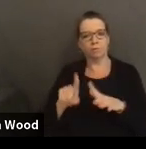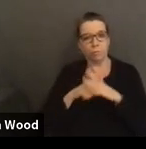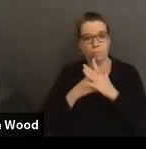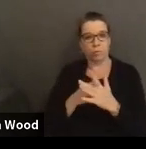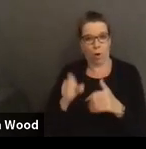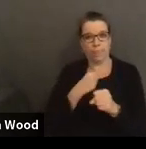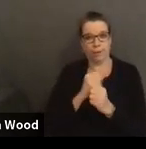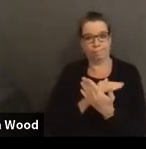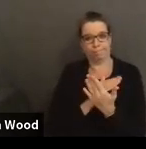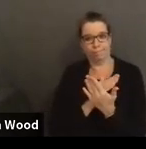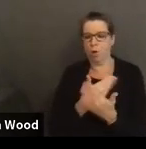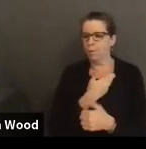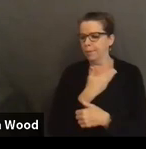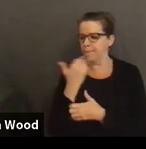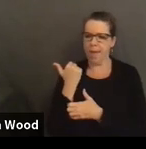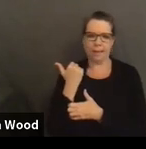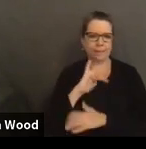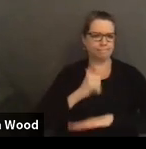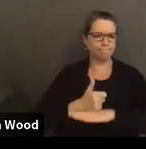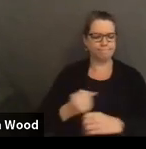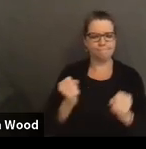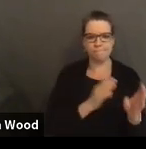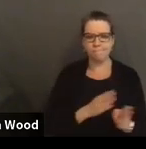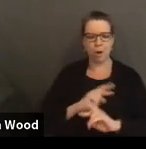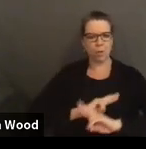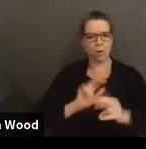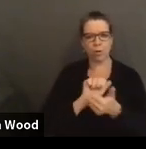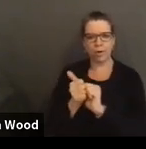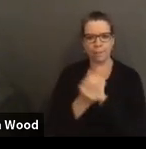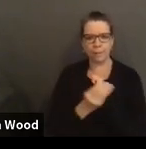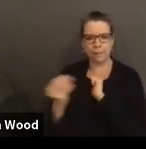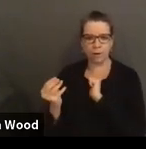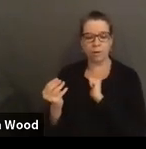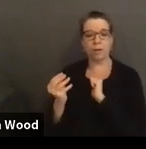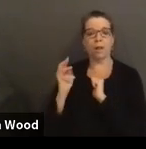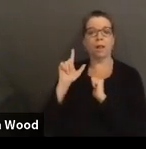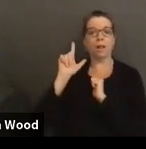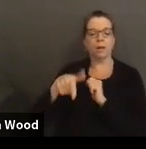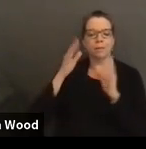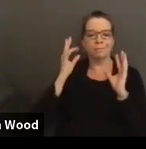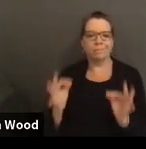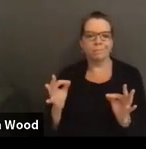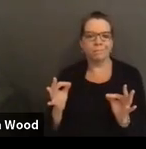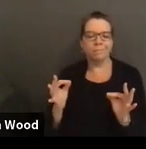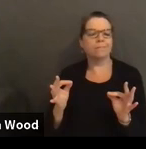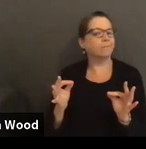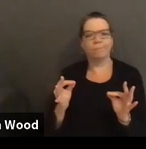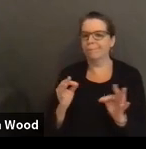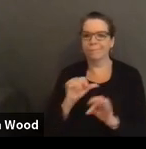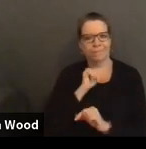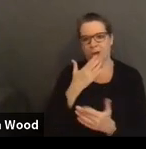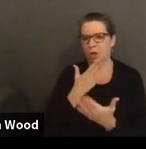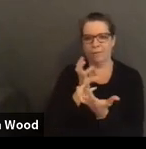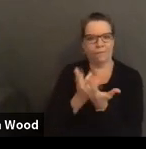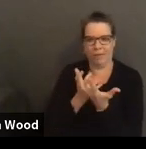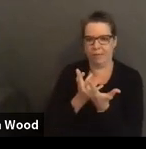year with their best laid plans and their adapted materials and may decide that based on results, they may need to